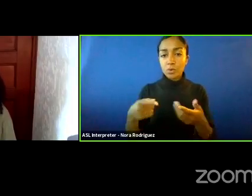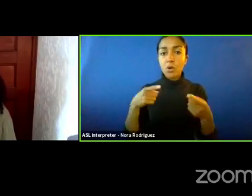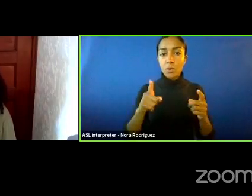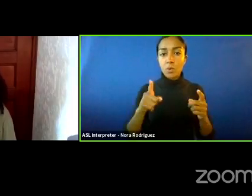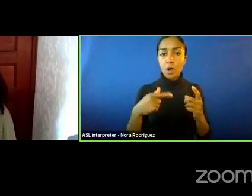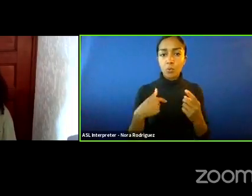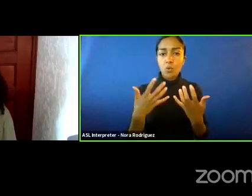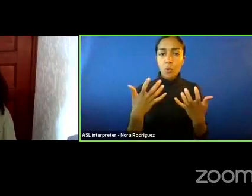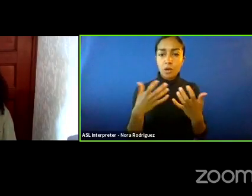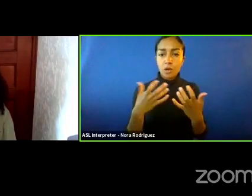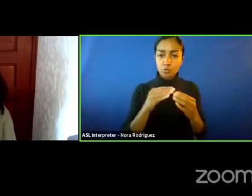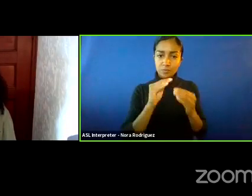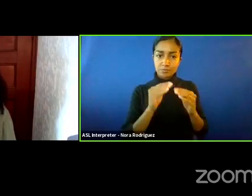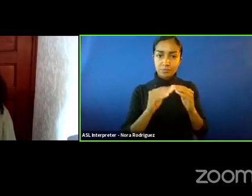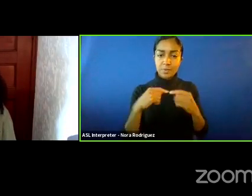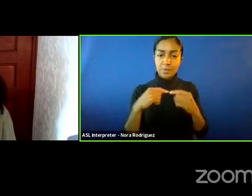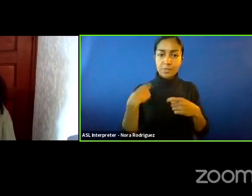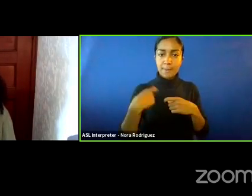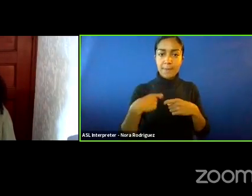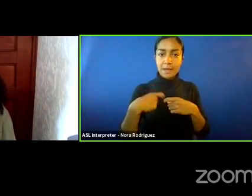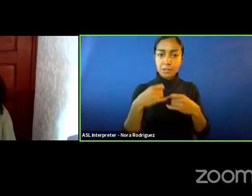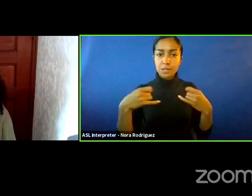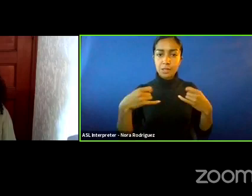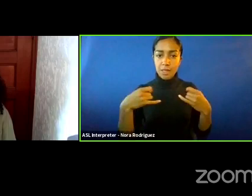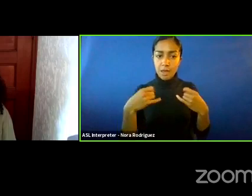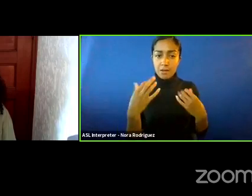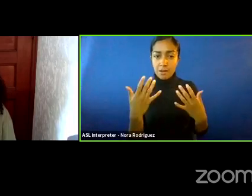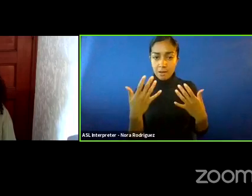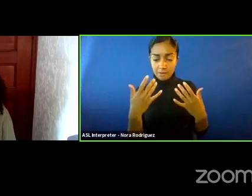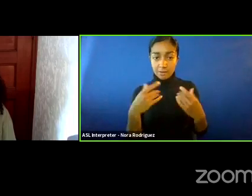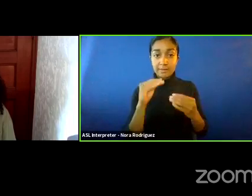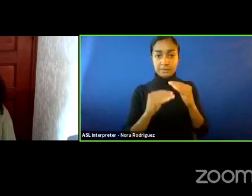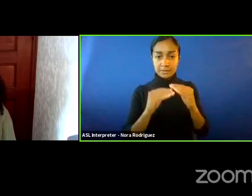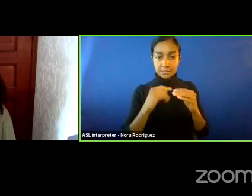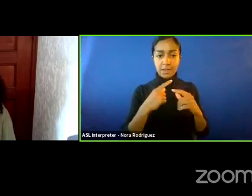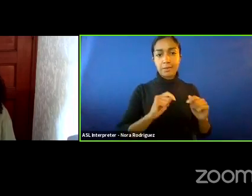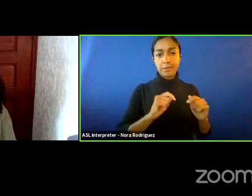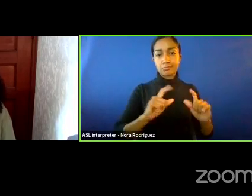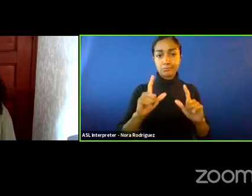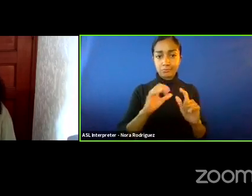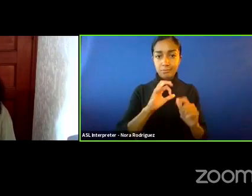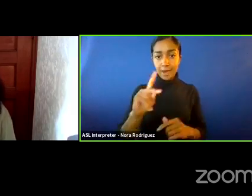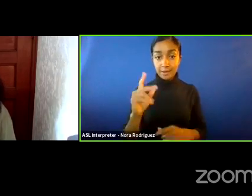if we can get the Spanish line back up and play this by ear.